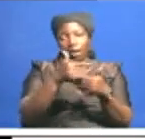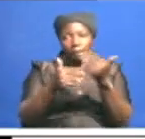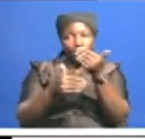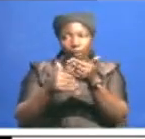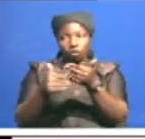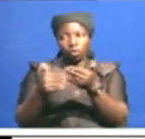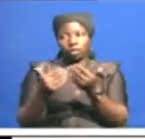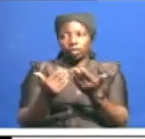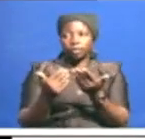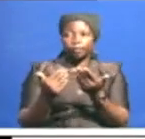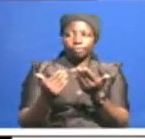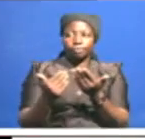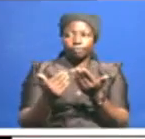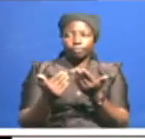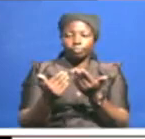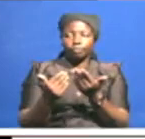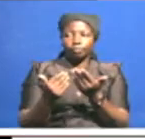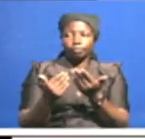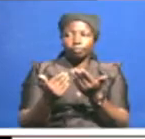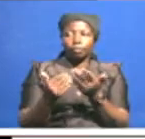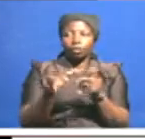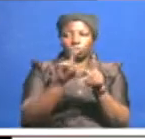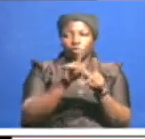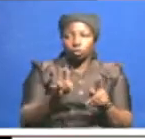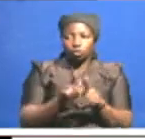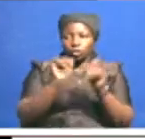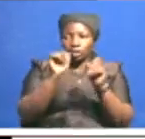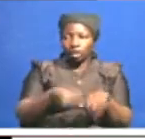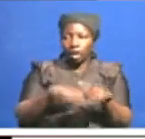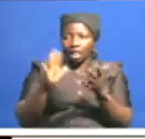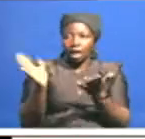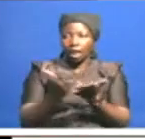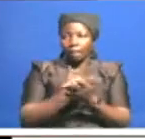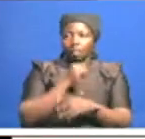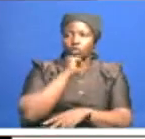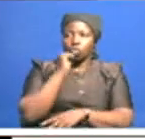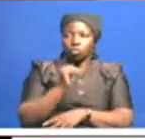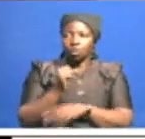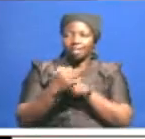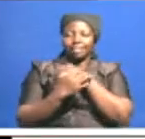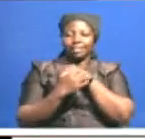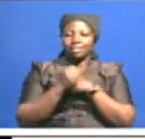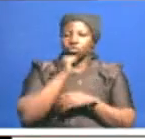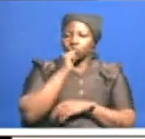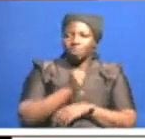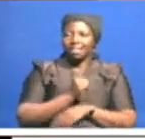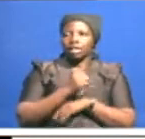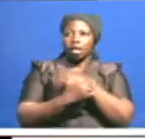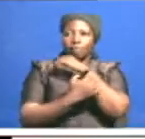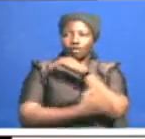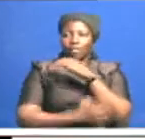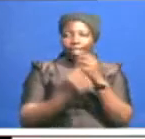cushion, so that we can also eliminate old age poverty. Many of the